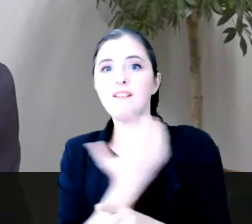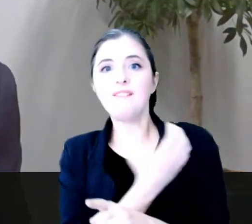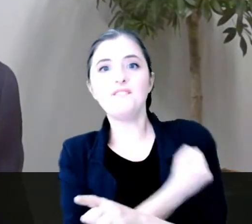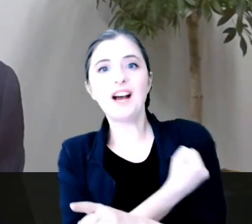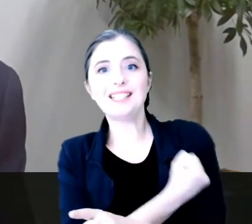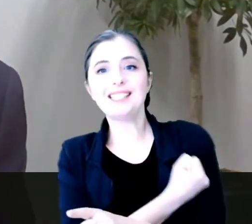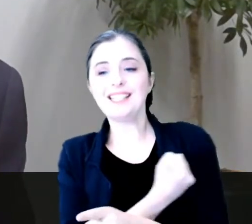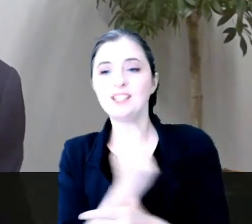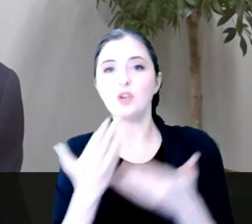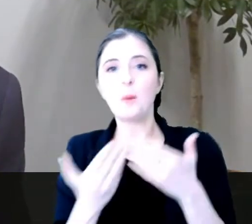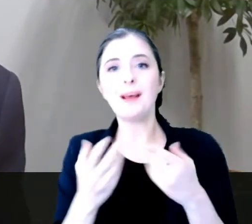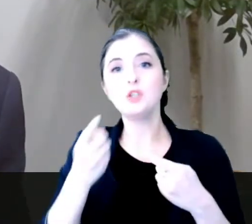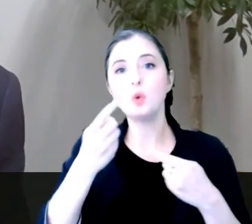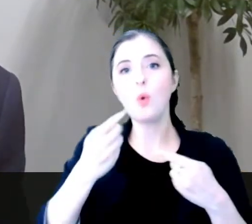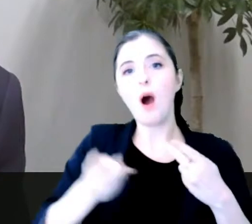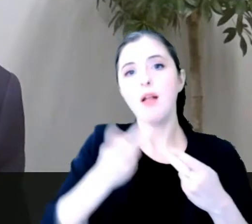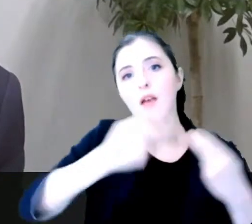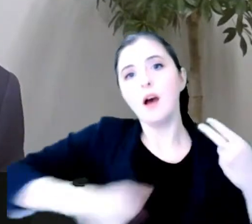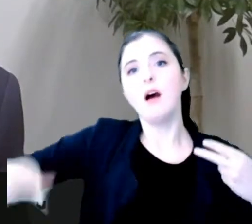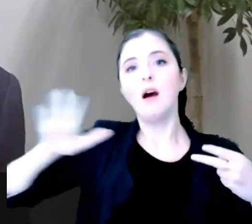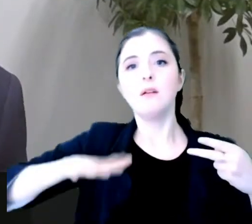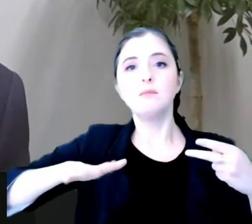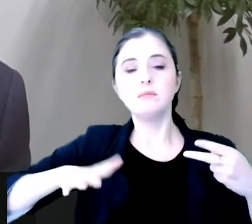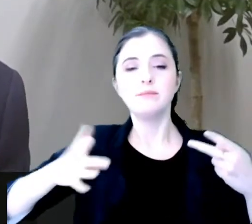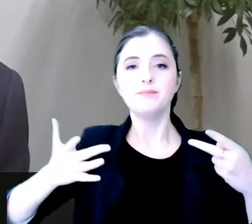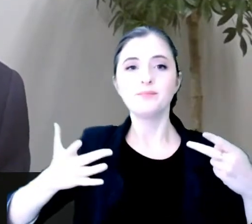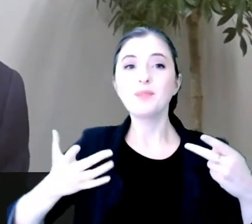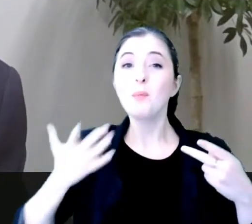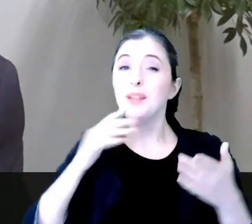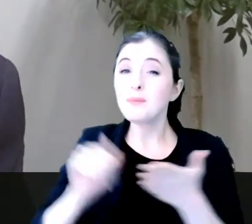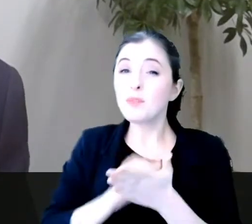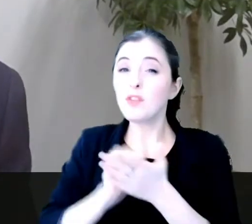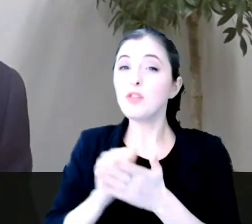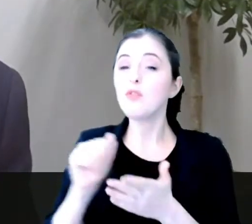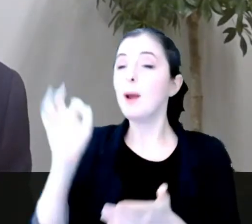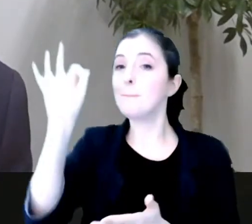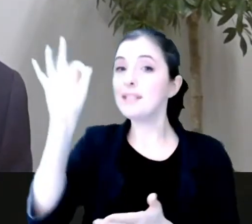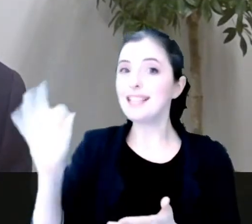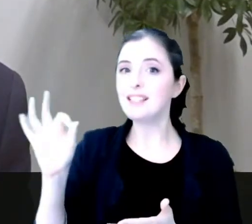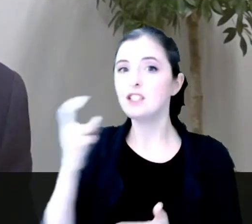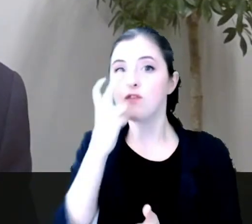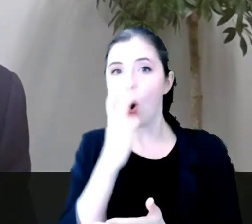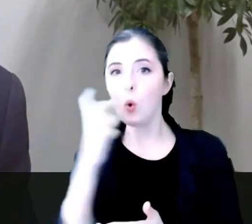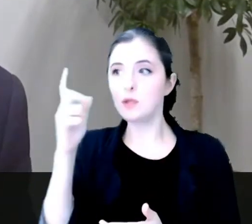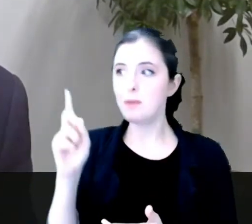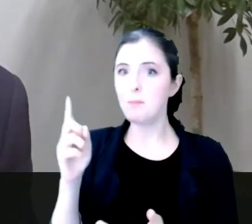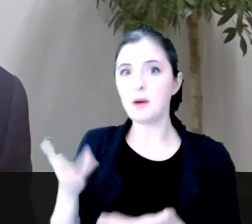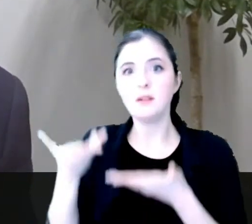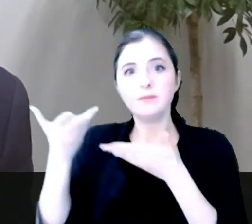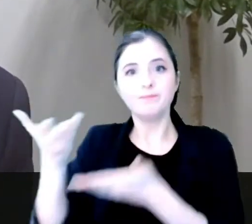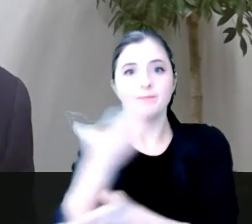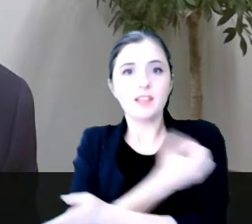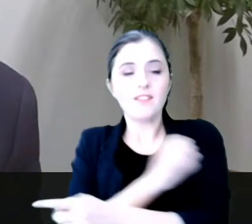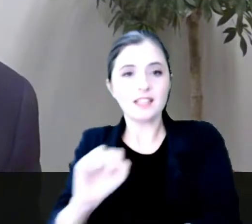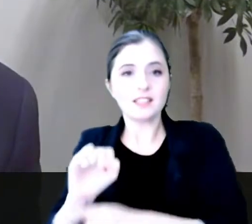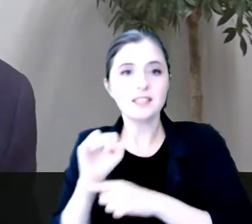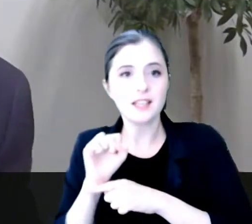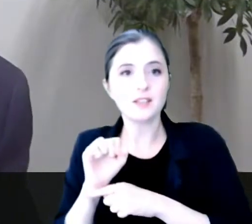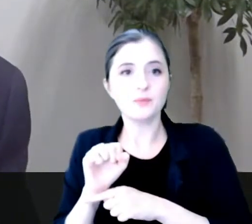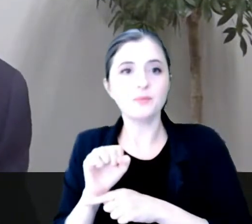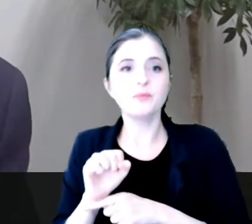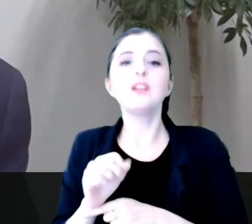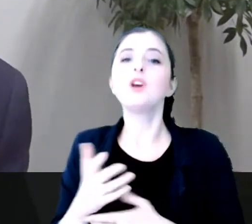still going to make sure that the right percentage of older people get the vaccine, and that's why the chair was spot on. And I want to thank him for talking about